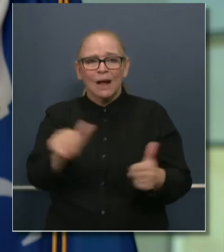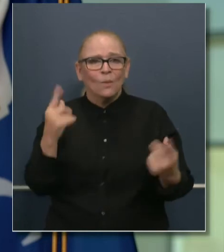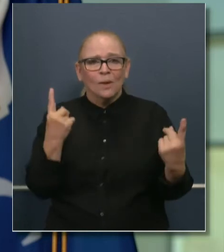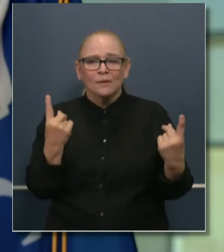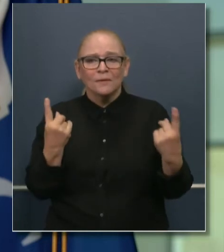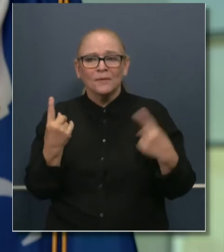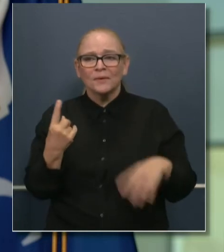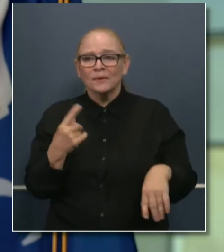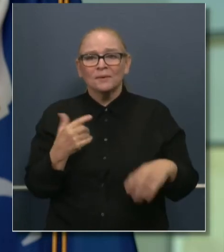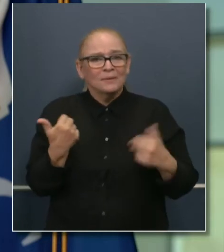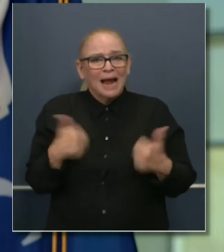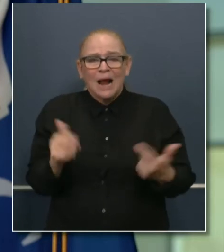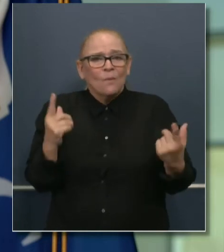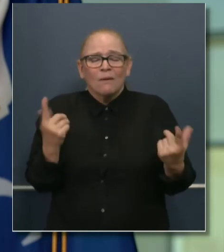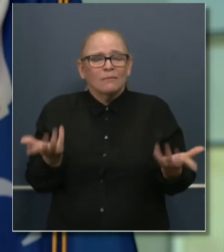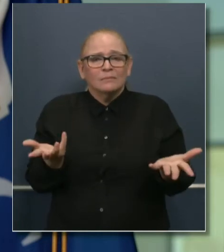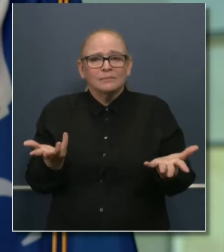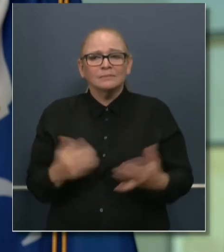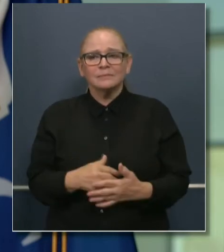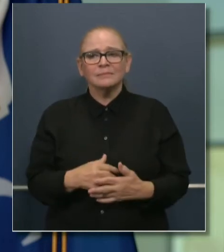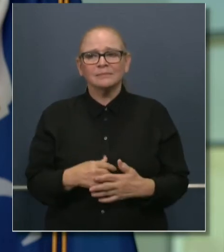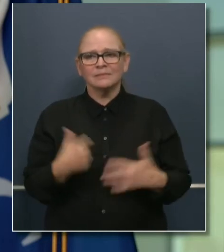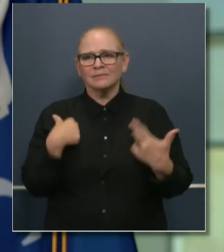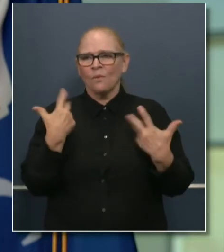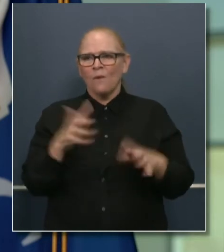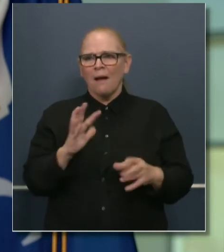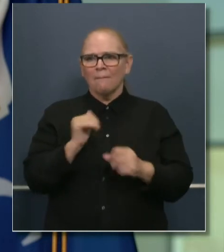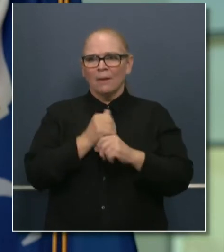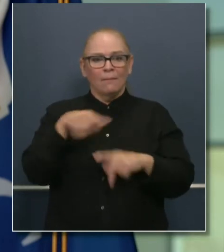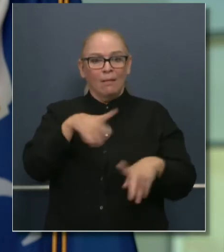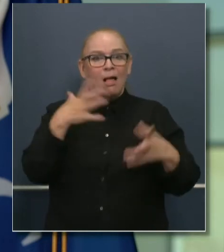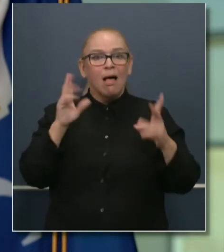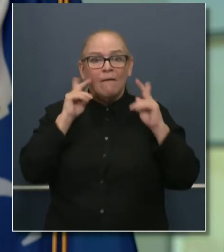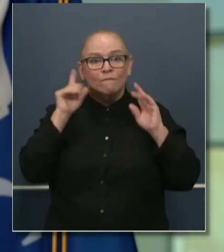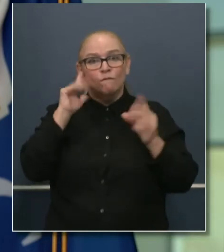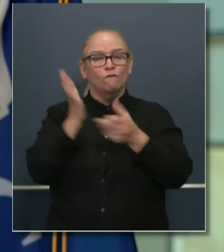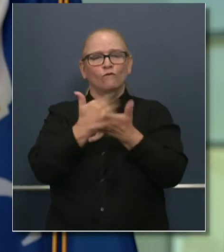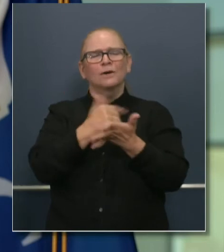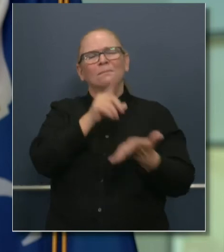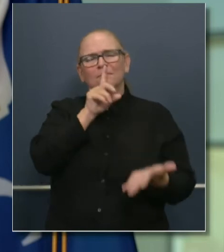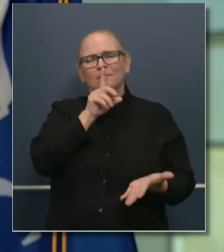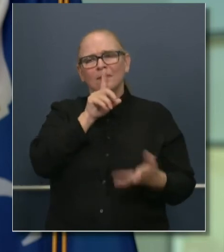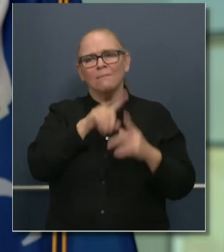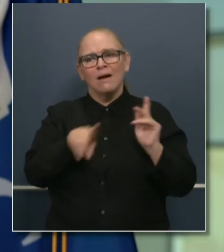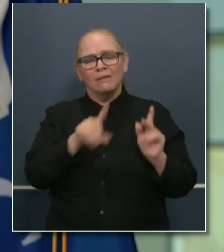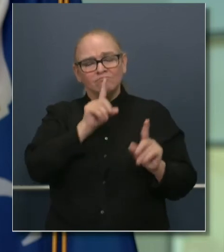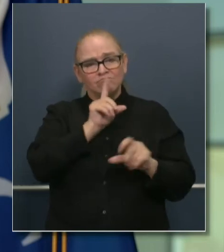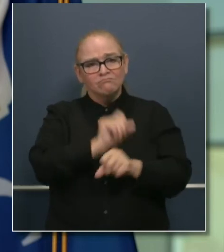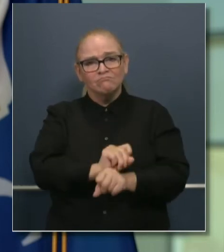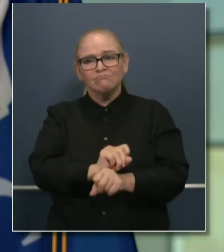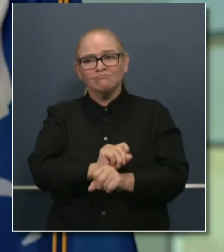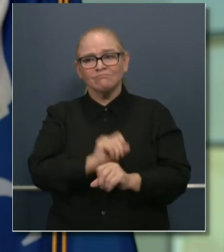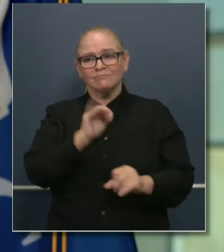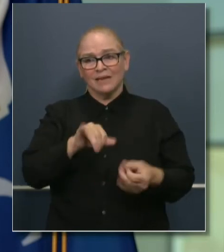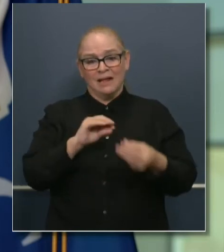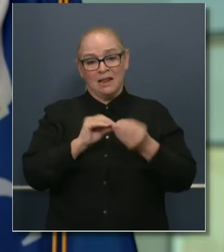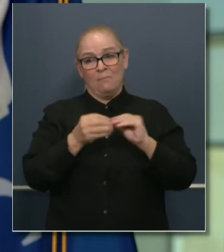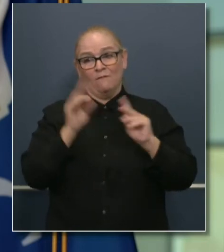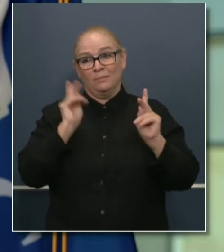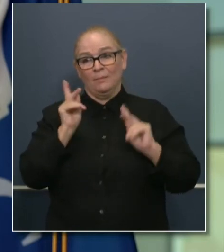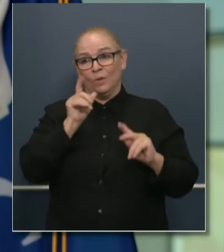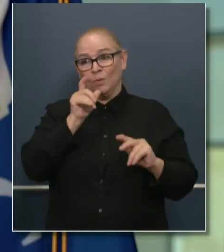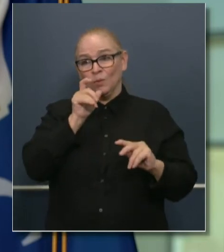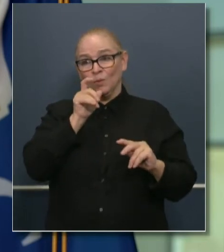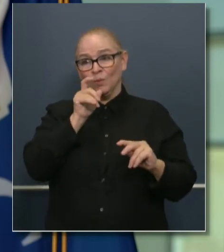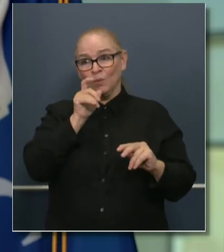absolutely true, and I don't want to be an alarmist, it's absolutely true that number of people that contact